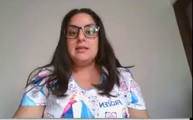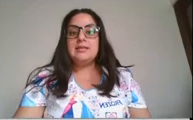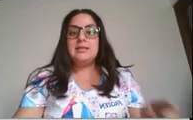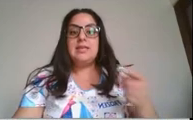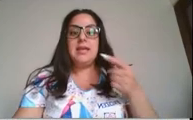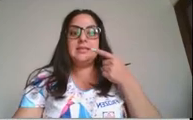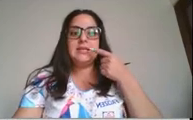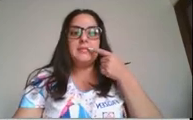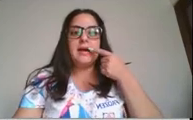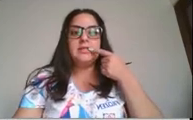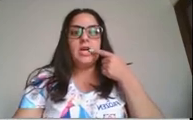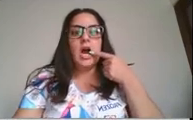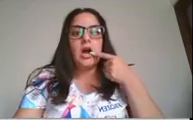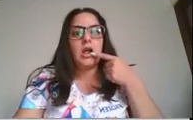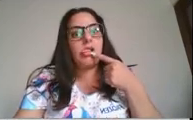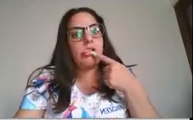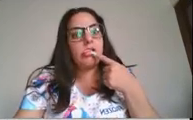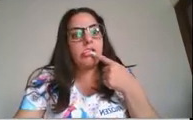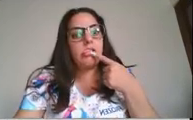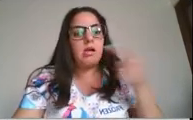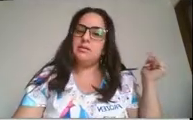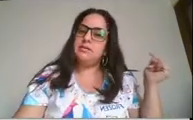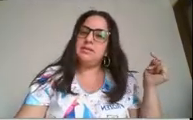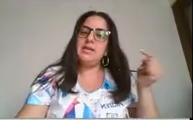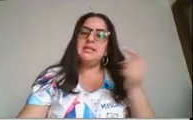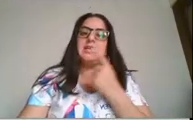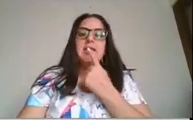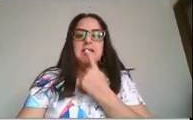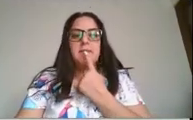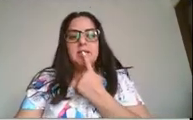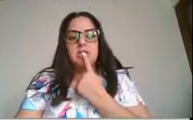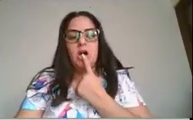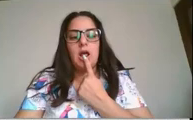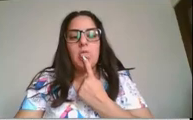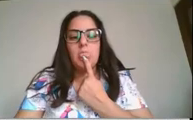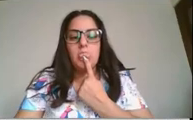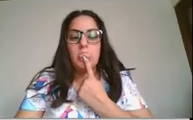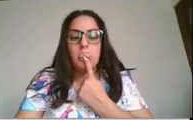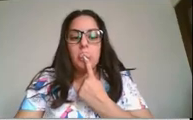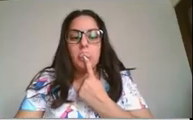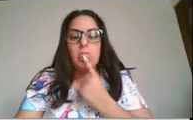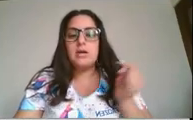This is my tongue! This is my tongue.